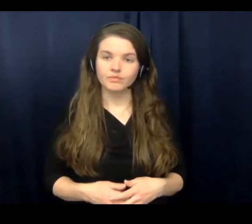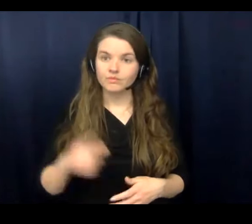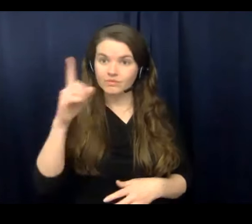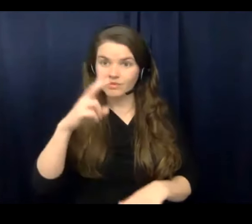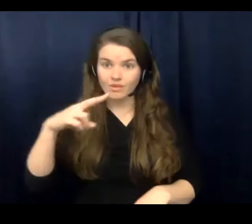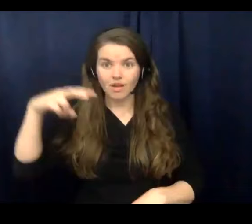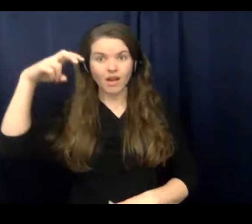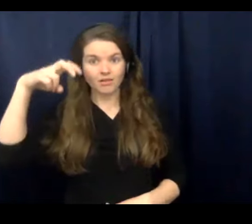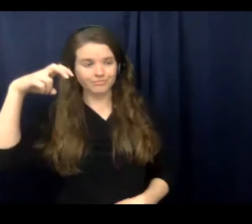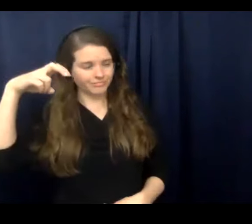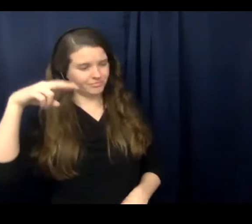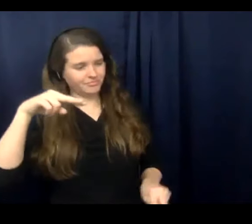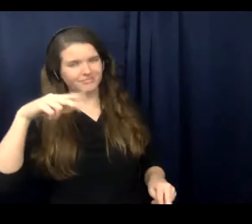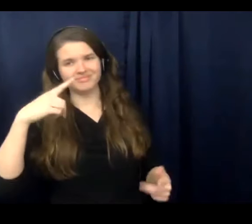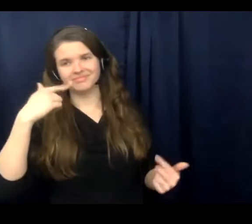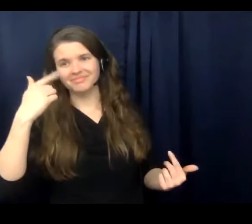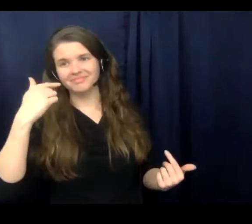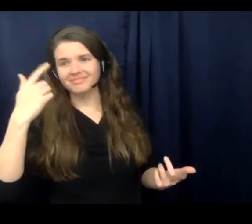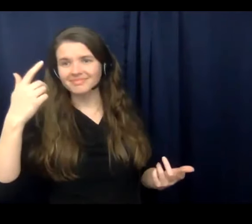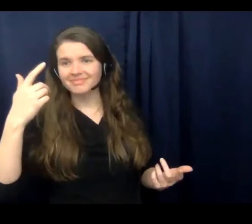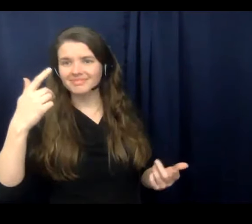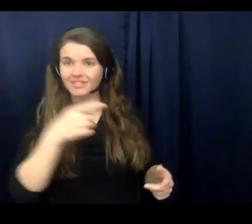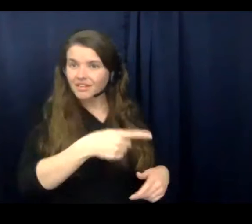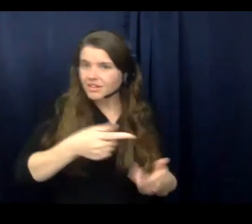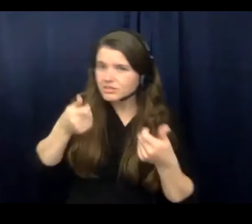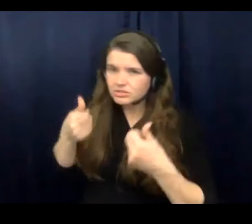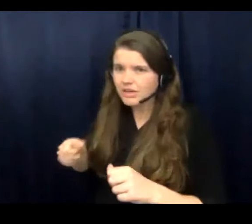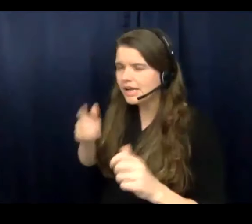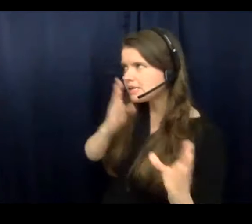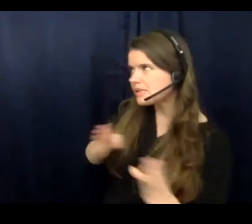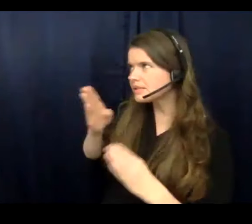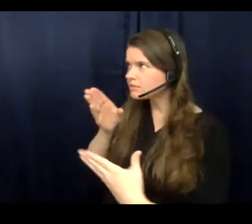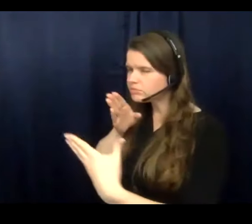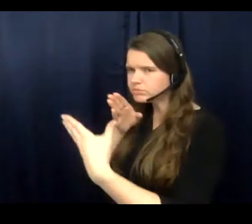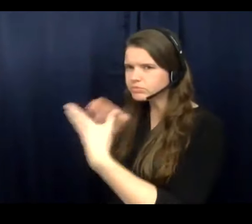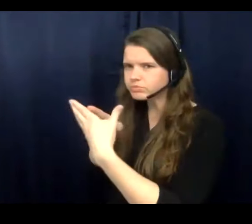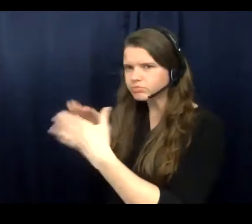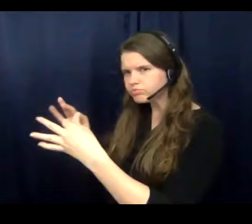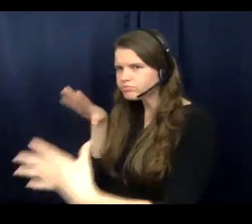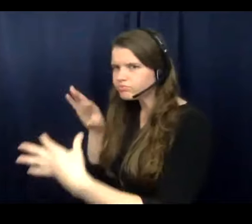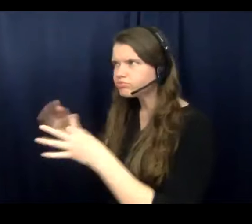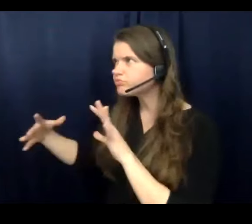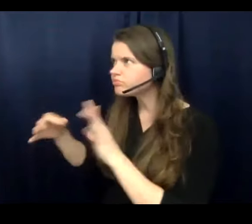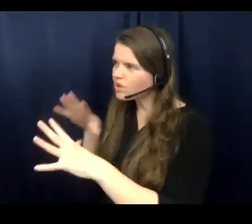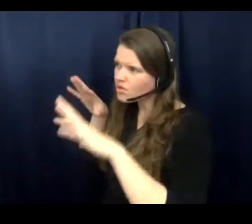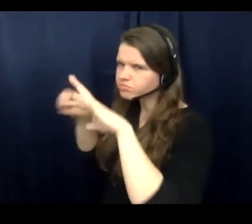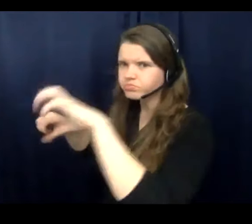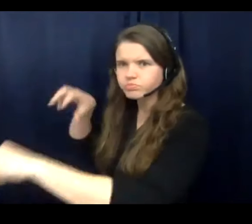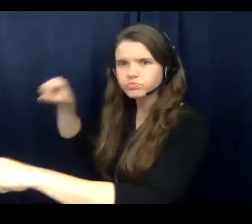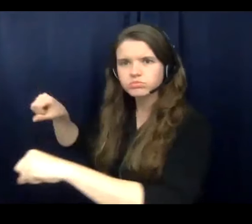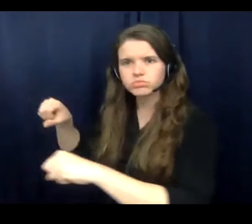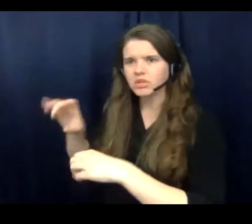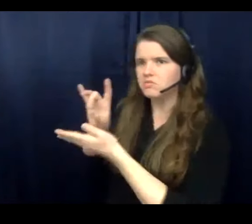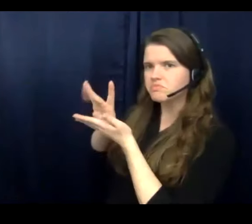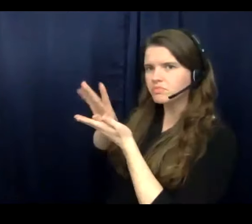The Father and Son laugh at the attempt of individuals on earth to totally rid the earth of God and